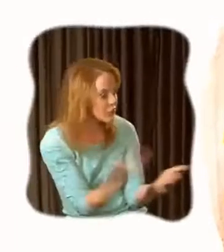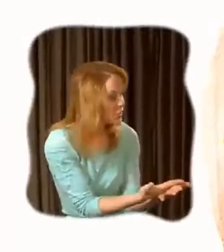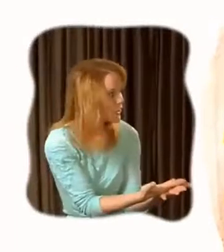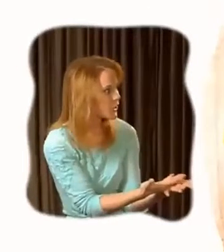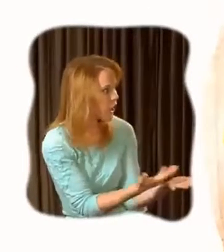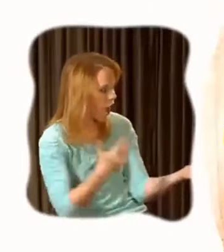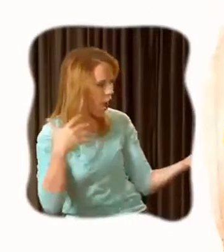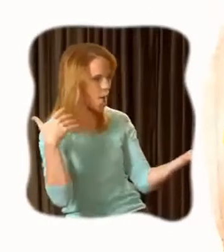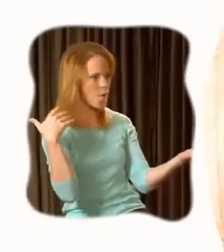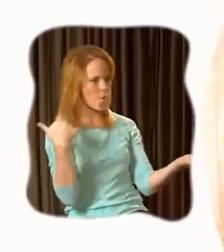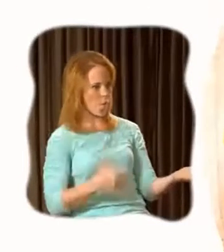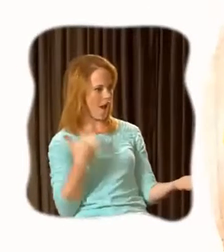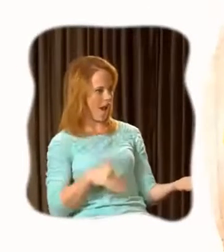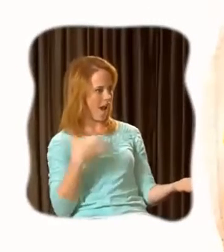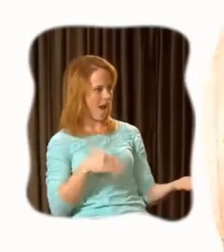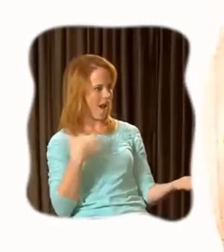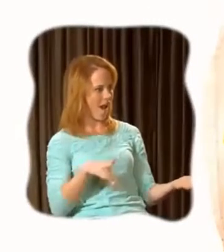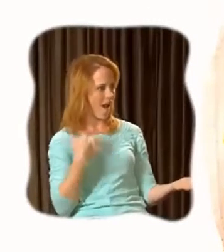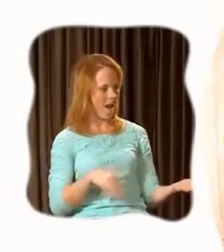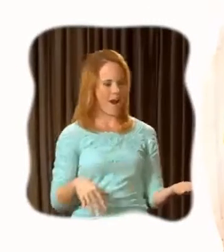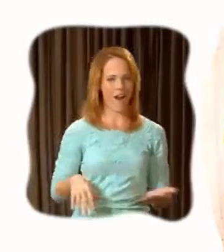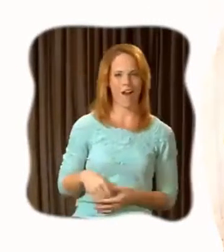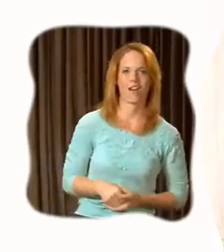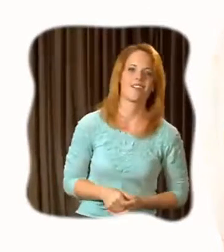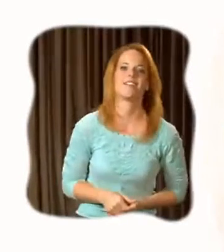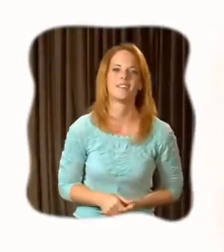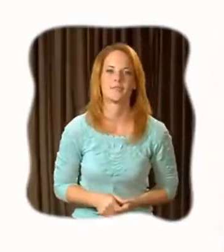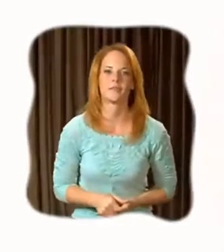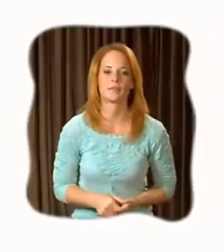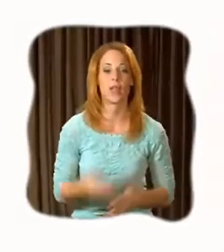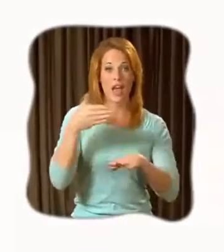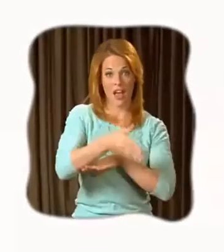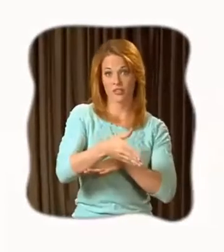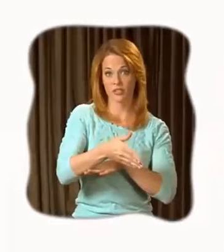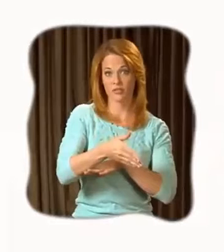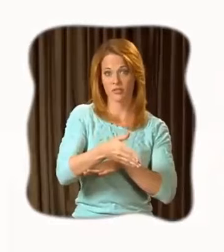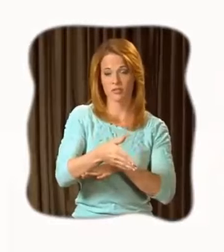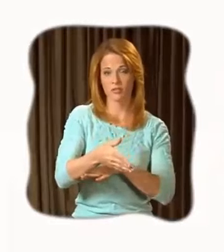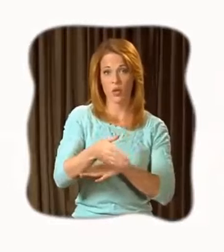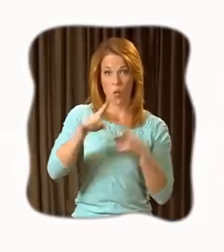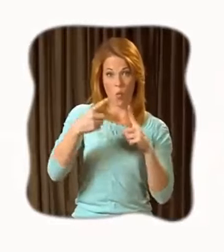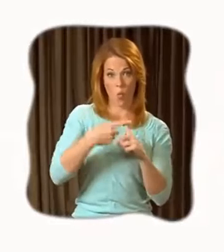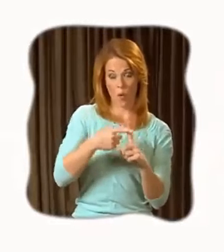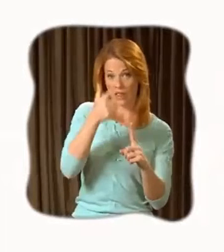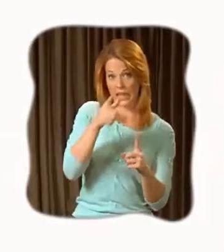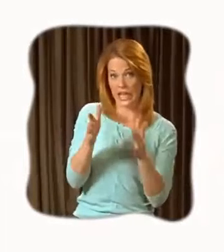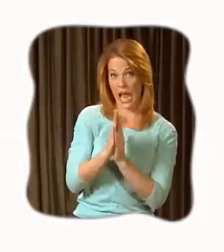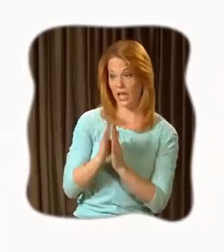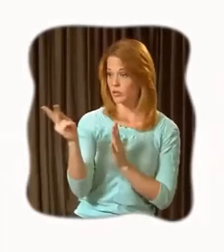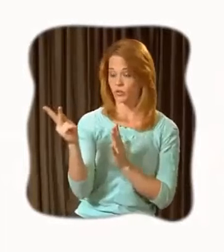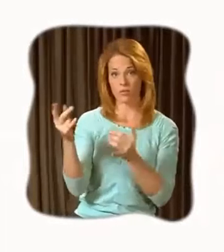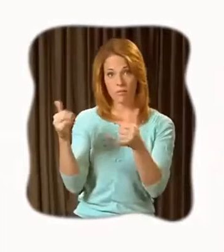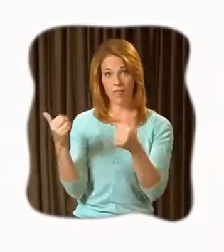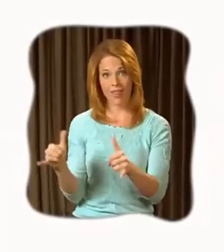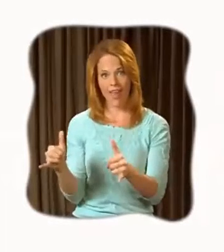This is good, said Chester. Whoa, said Wilson. After that, when Lily asked Chester